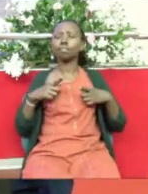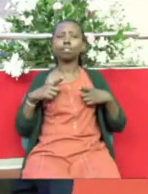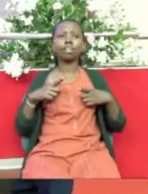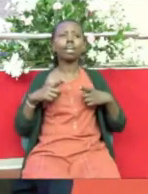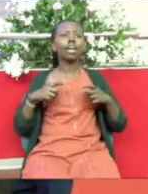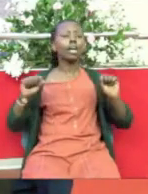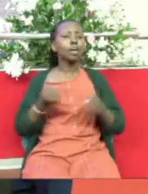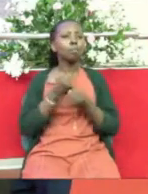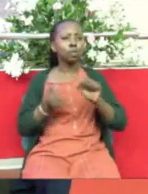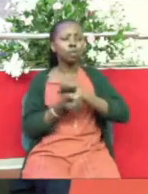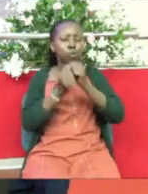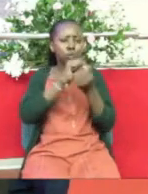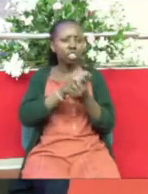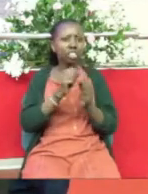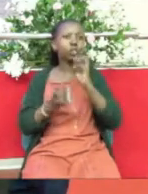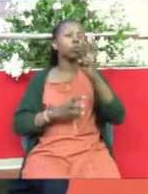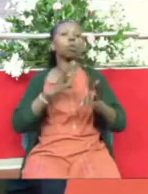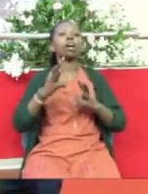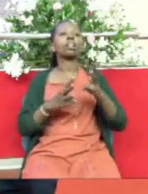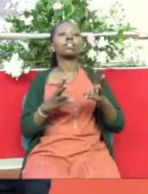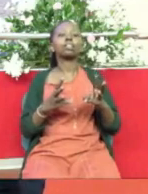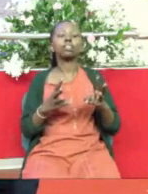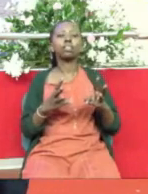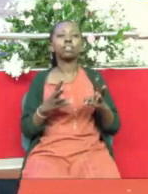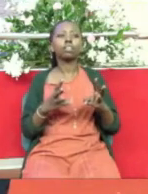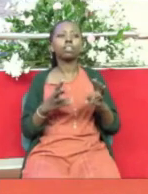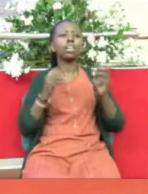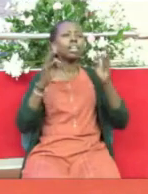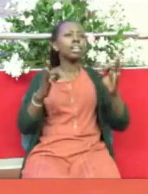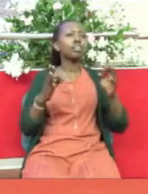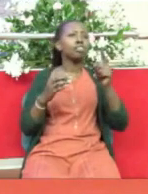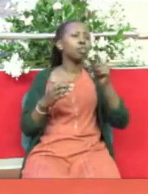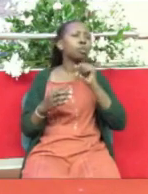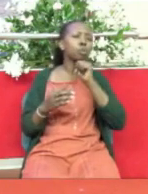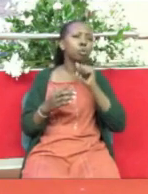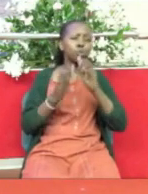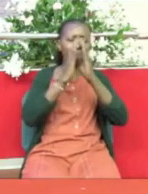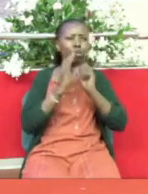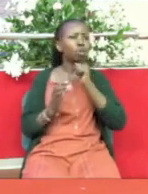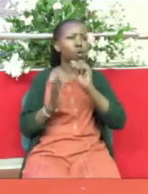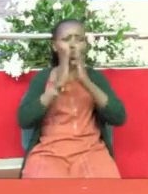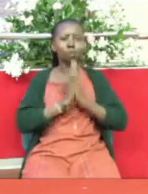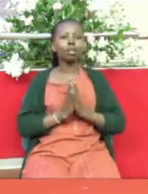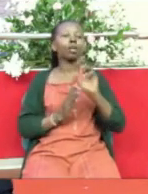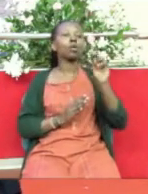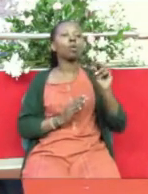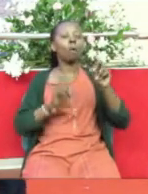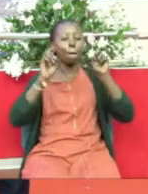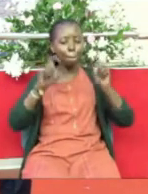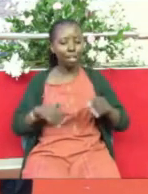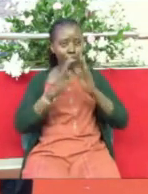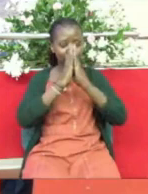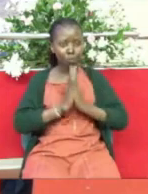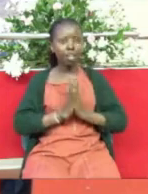world upside down. Hauwezi ukawa ni mtu ambaye unaweza kubadilisha ulimwengu. Unless you're a man of prayer or a woman of prayer. Japo tu wewe ni mtu wa